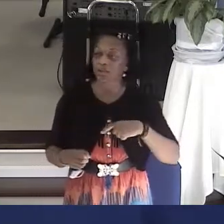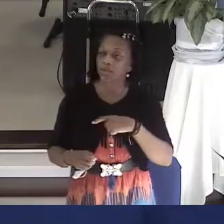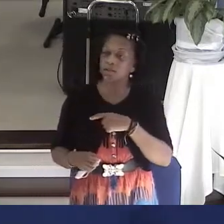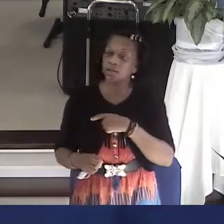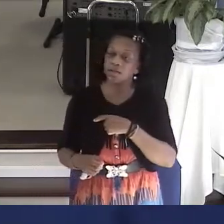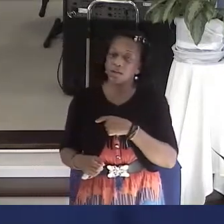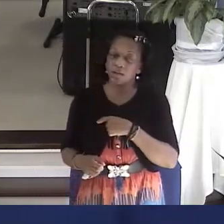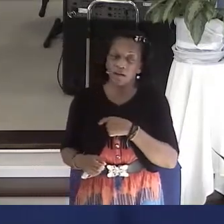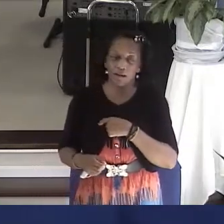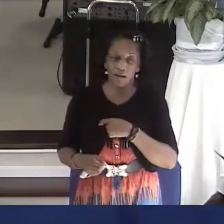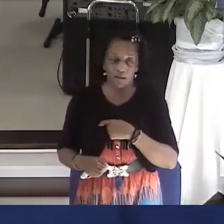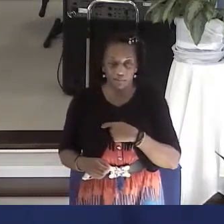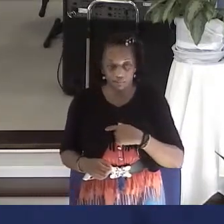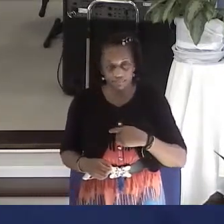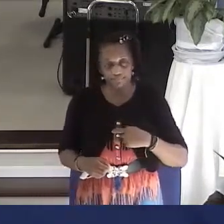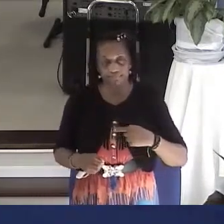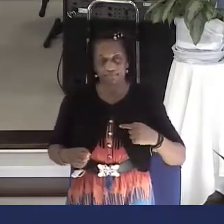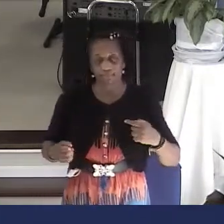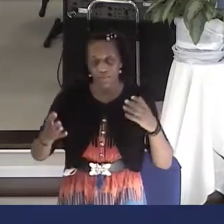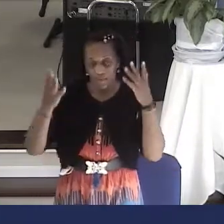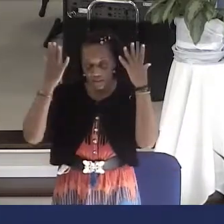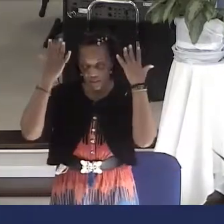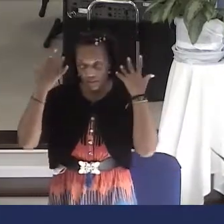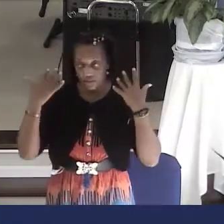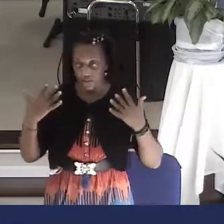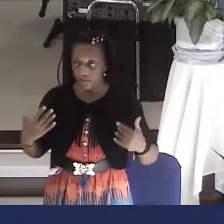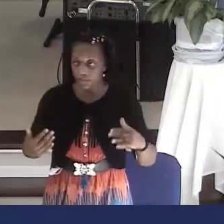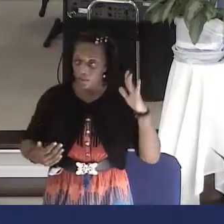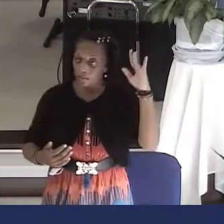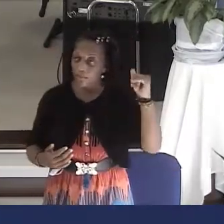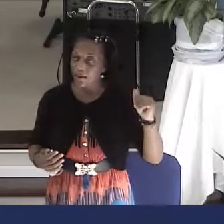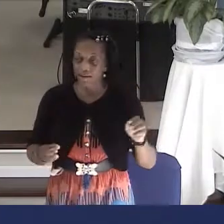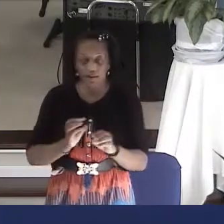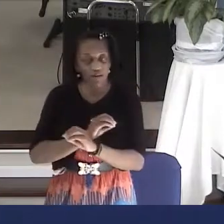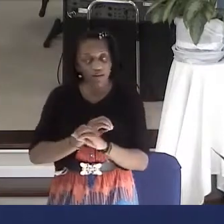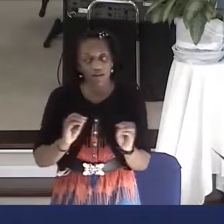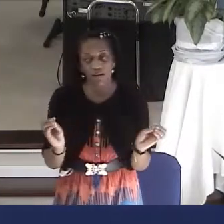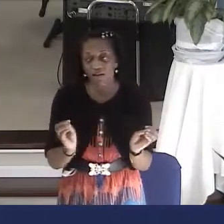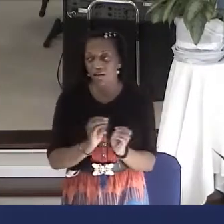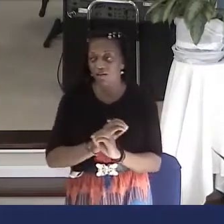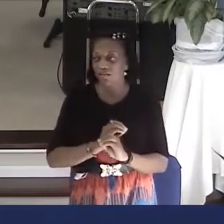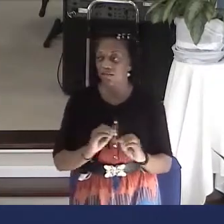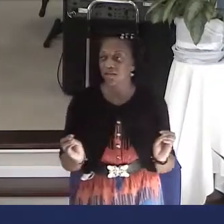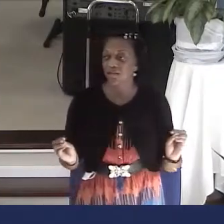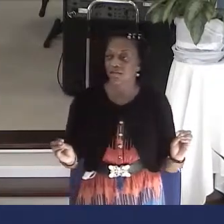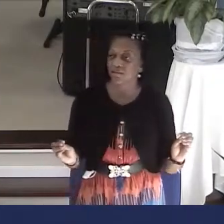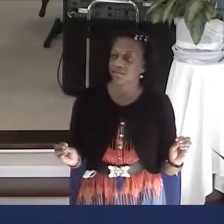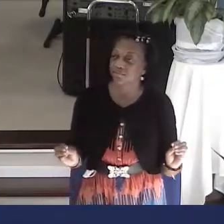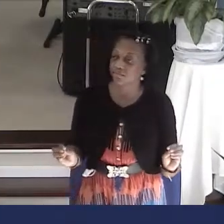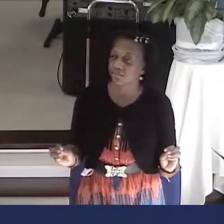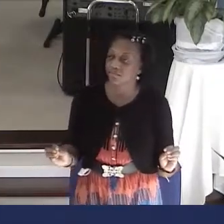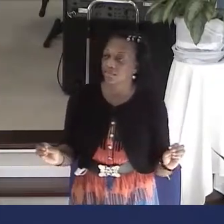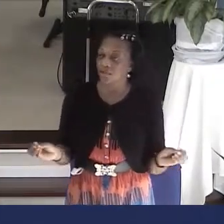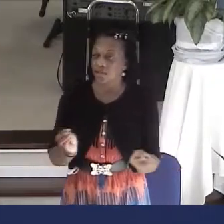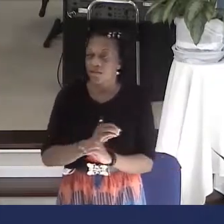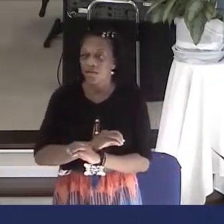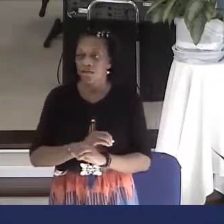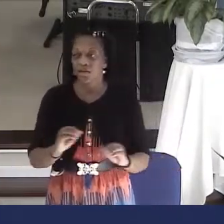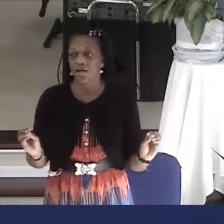Till we are consumed. By nothing,